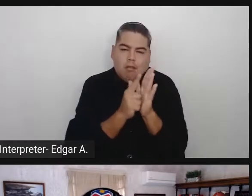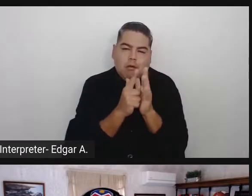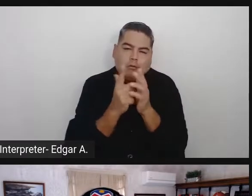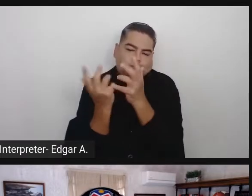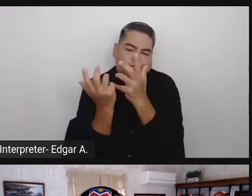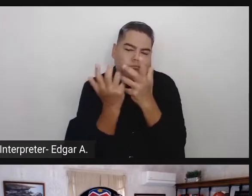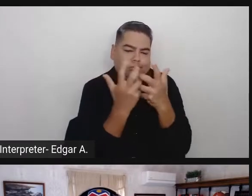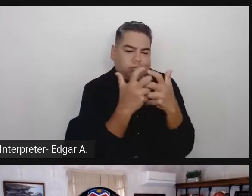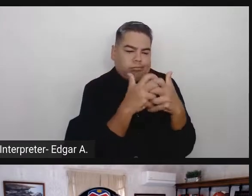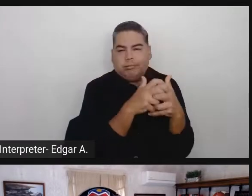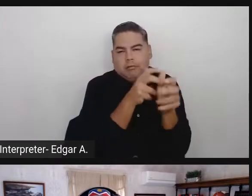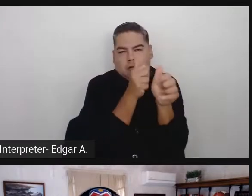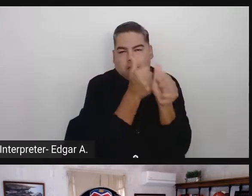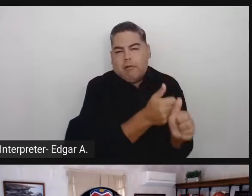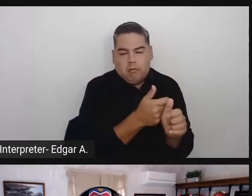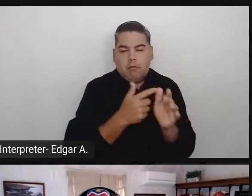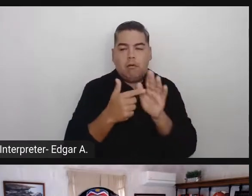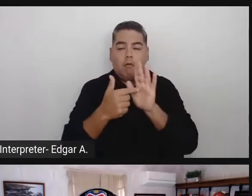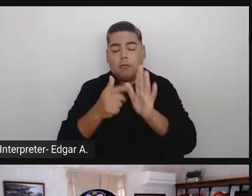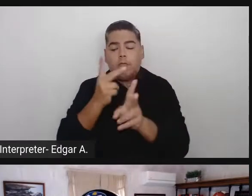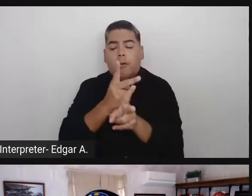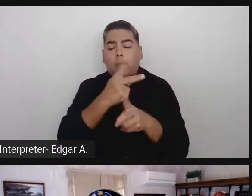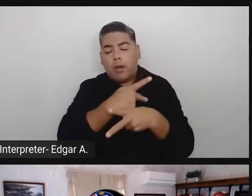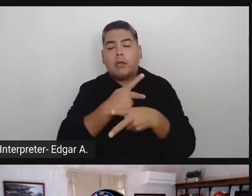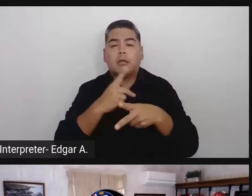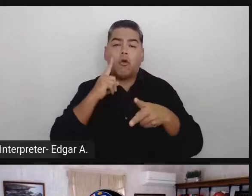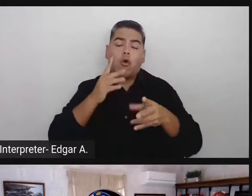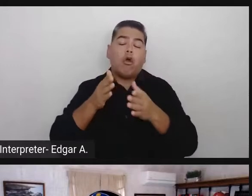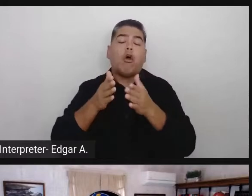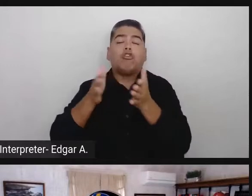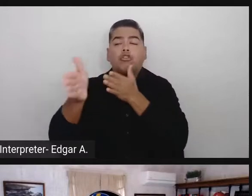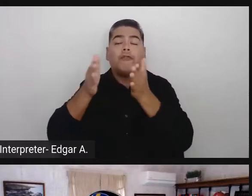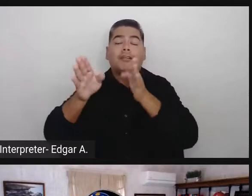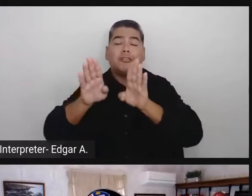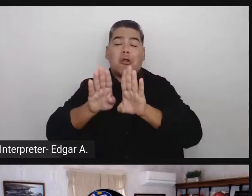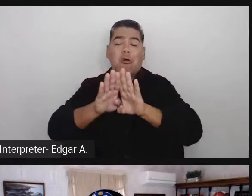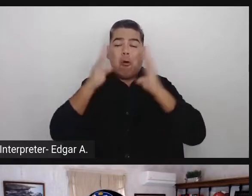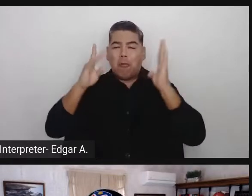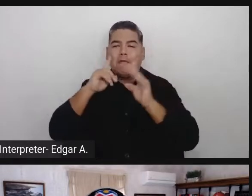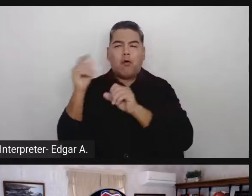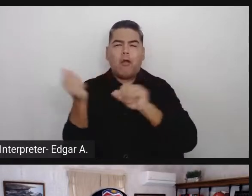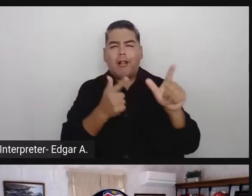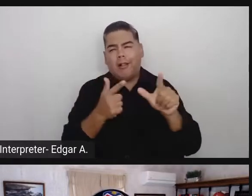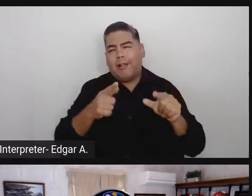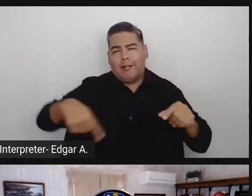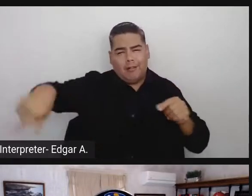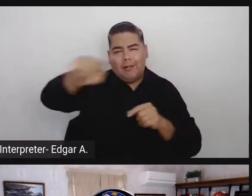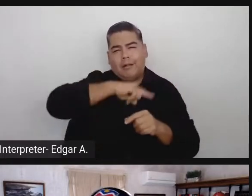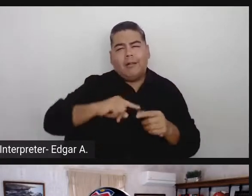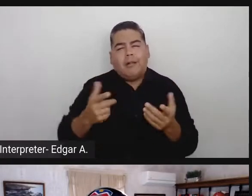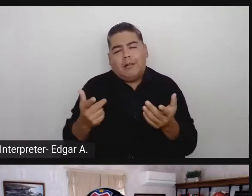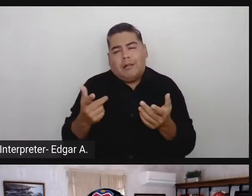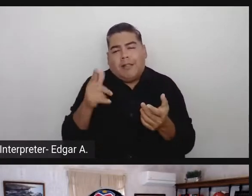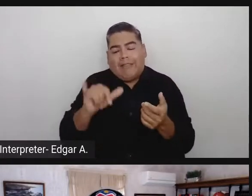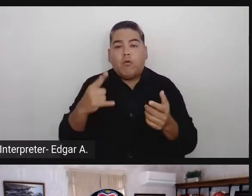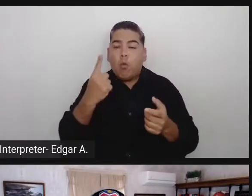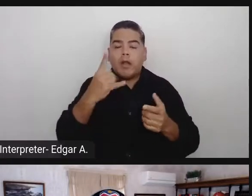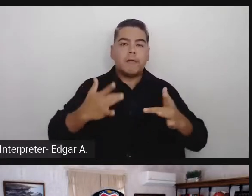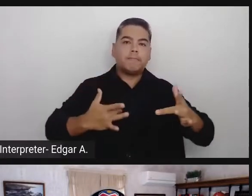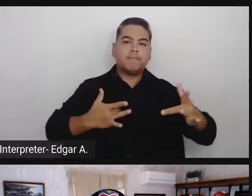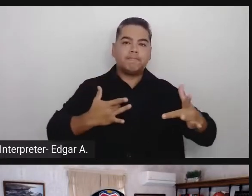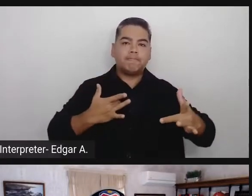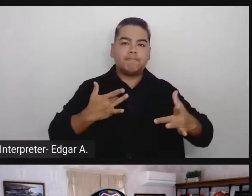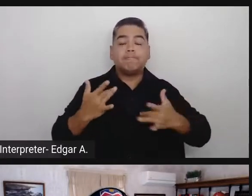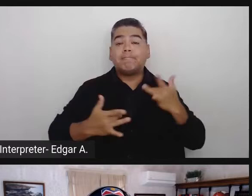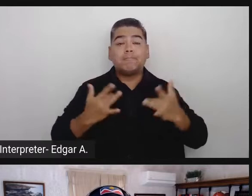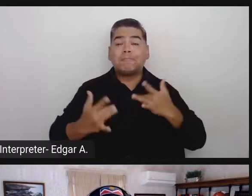or have a product or a service that's open to everybody. And one of the things I'm most excited to talk about is